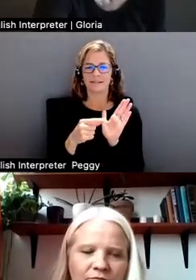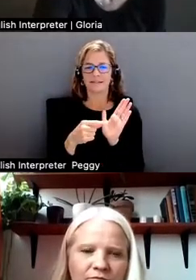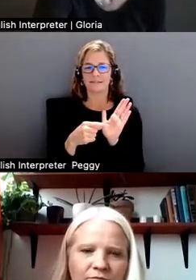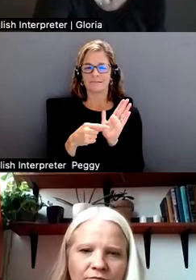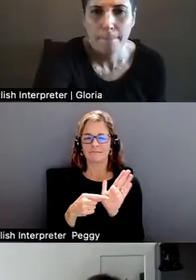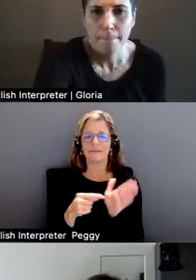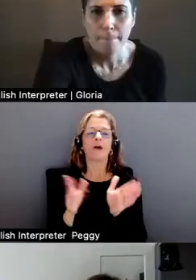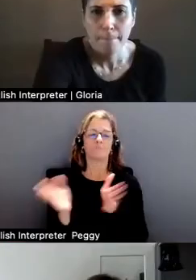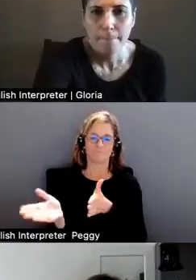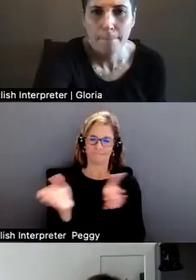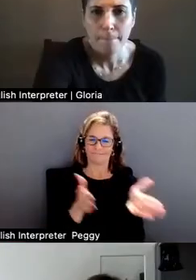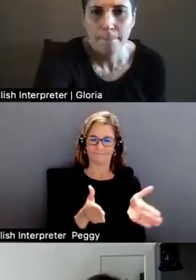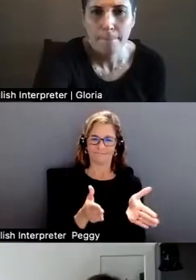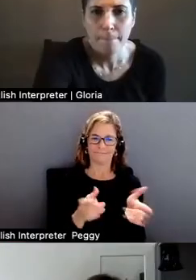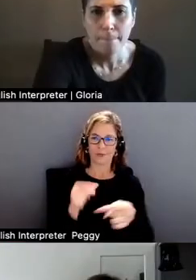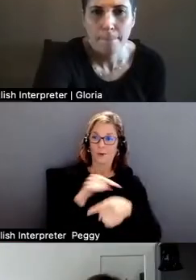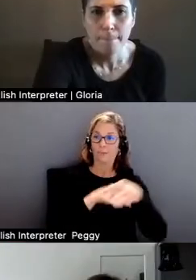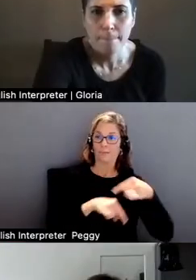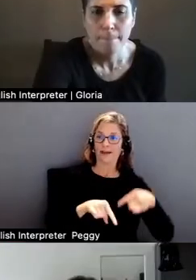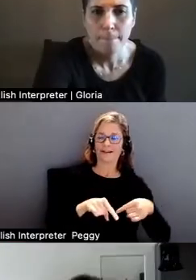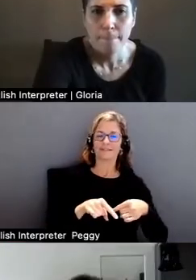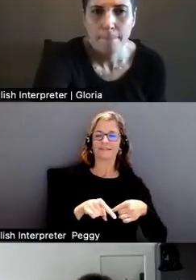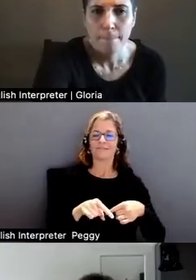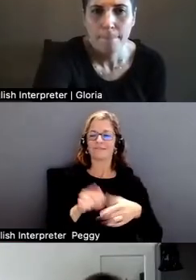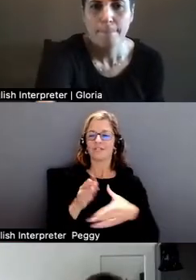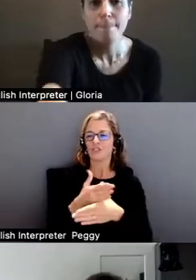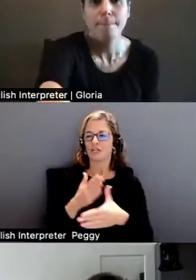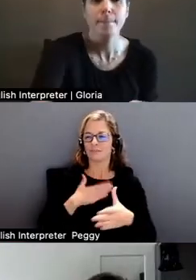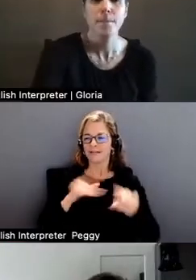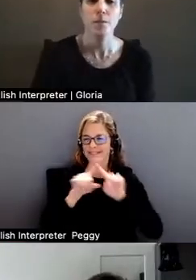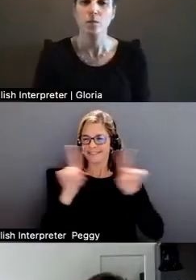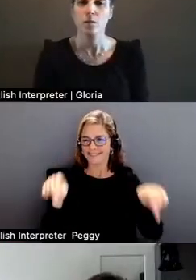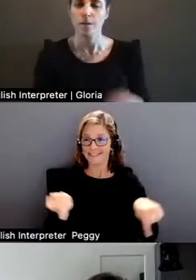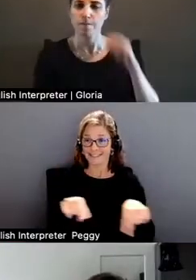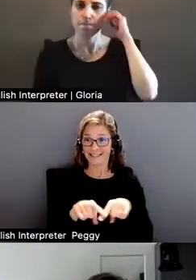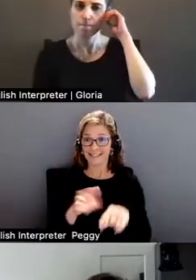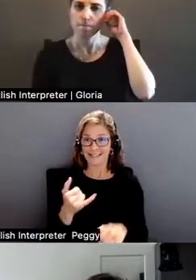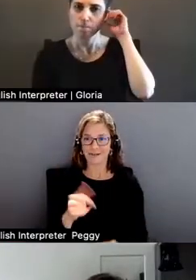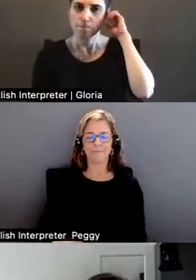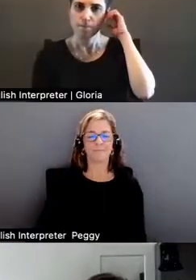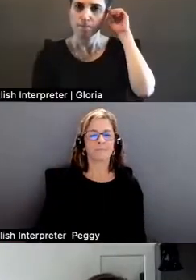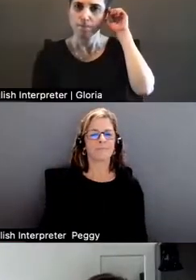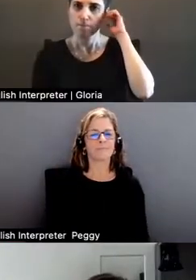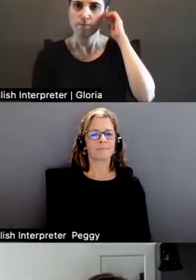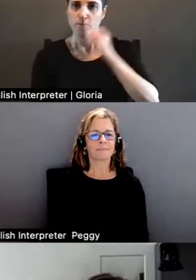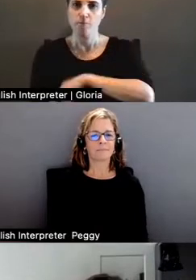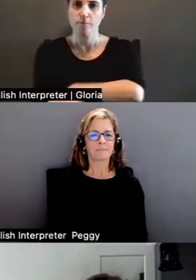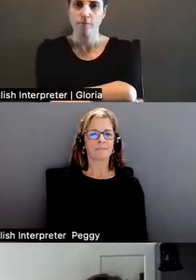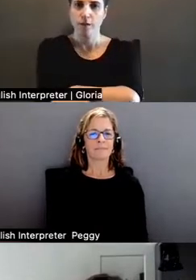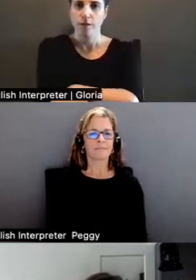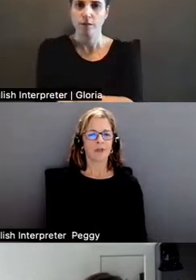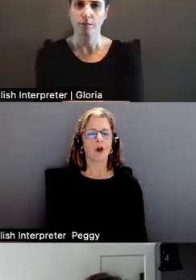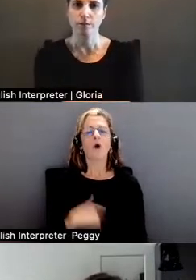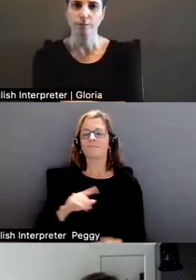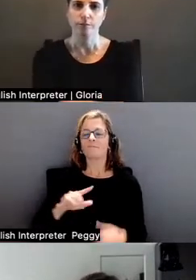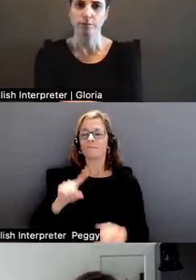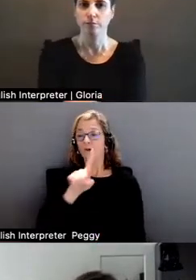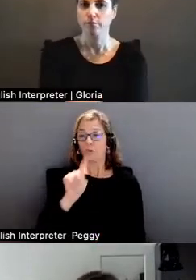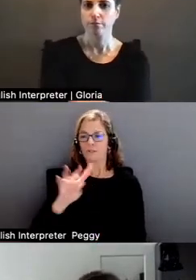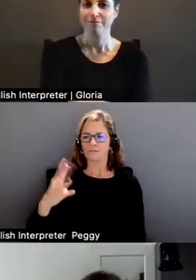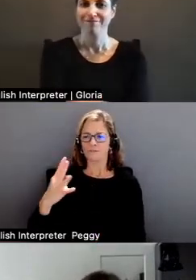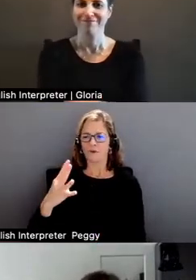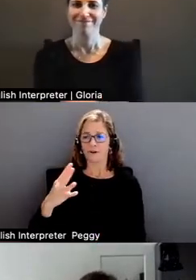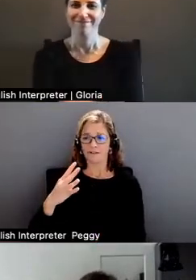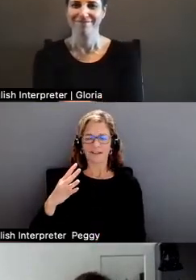slides. Okay, I'll go back to sharing the slides. And I think I said the last question was the final question. I